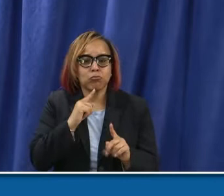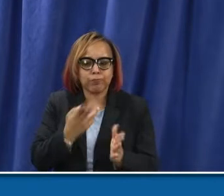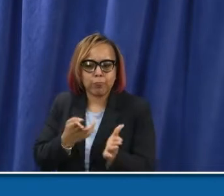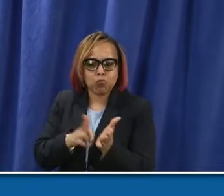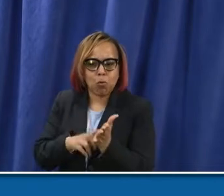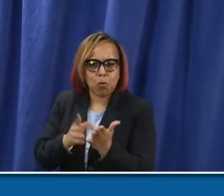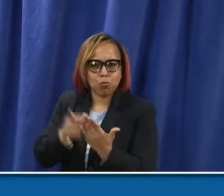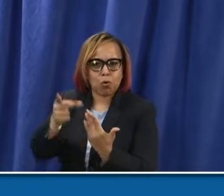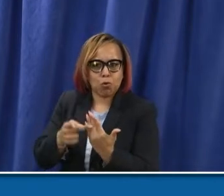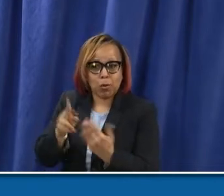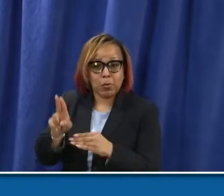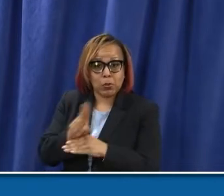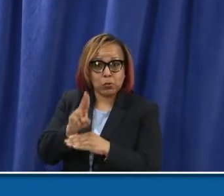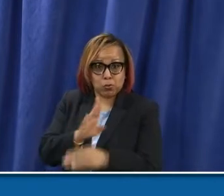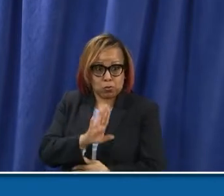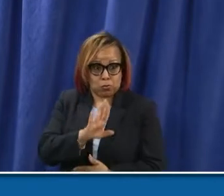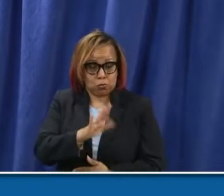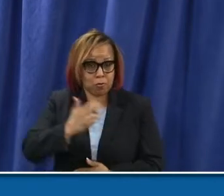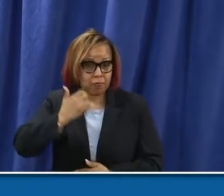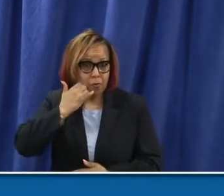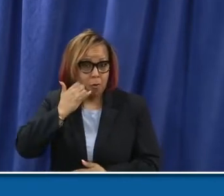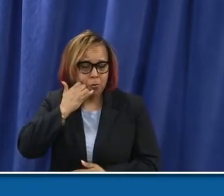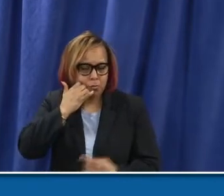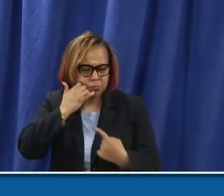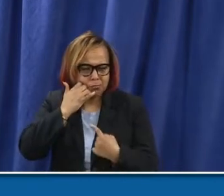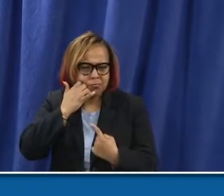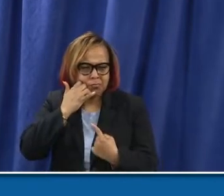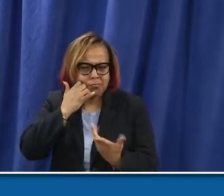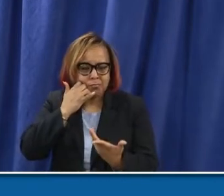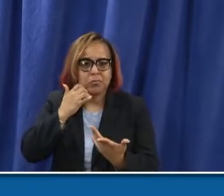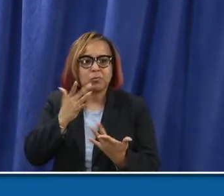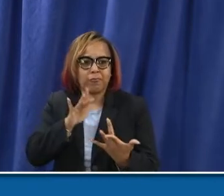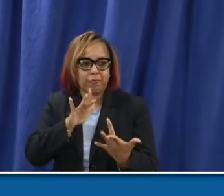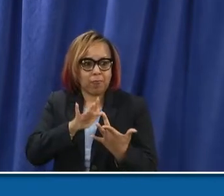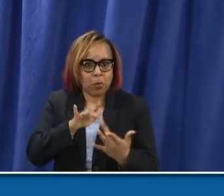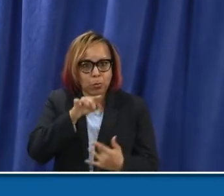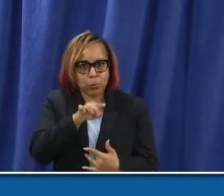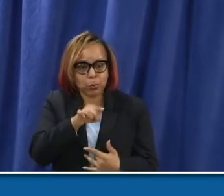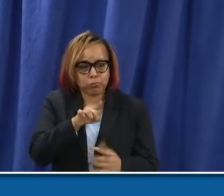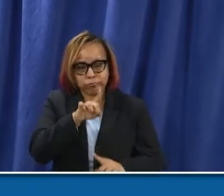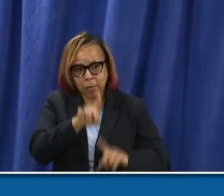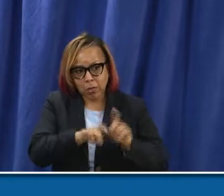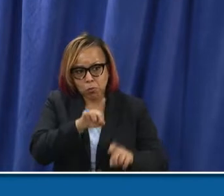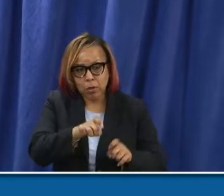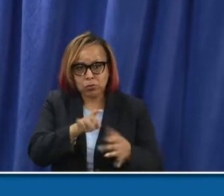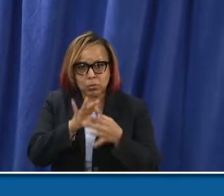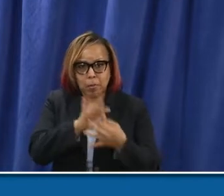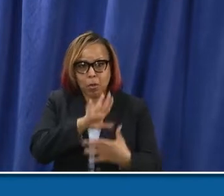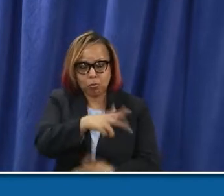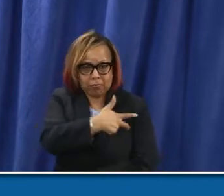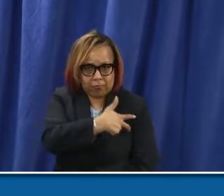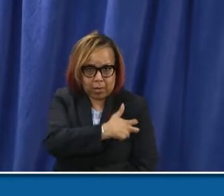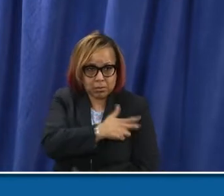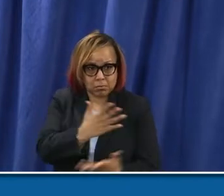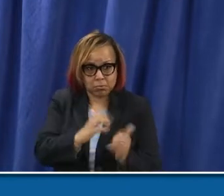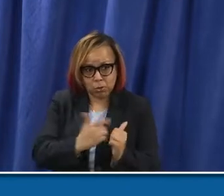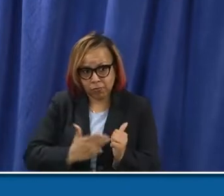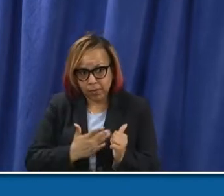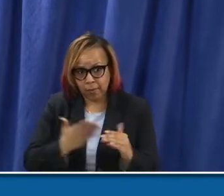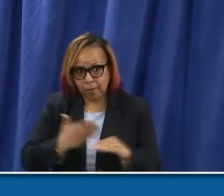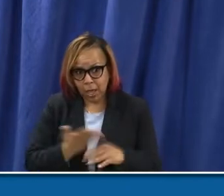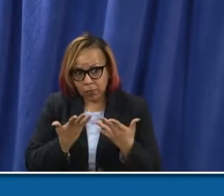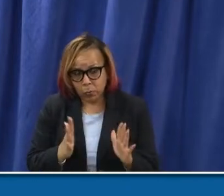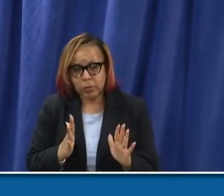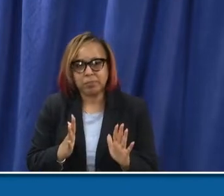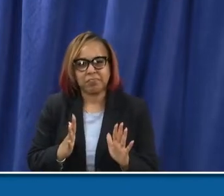in a program that uses your phone to follow up on you and ask questions about your vaccine and how you're feeling afterwards.